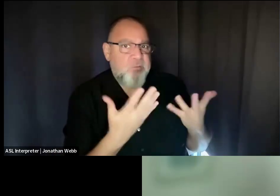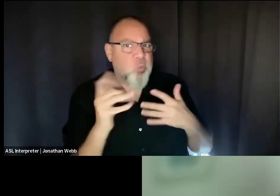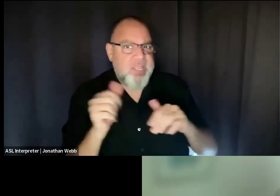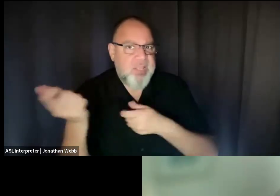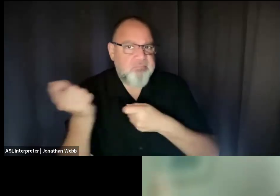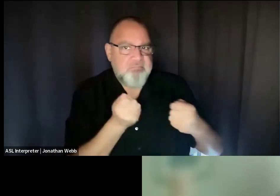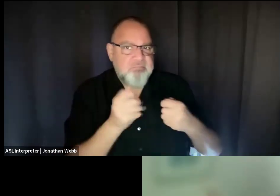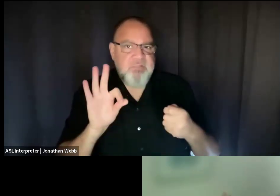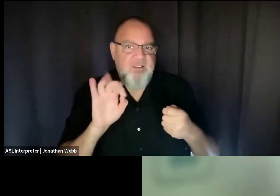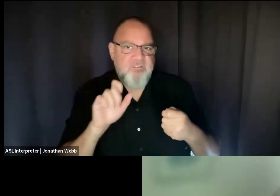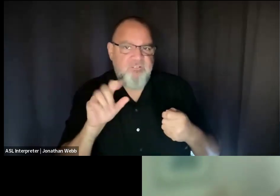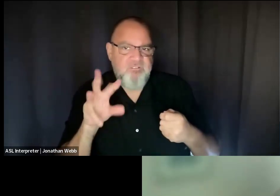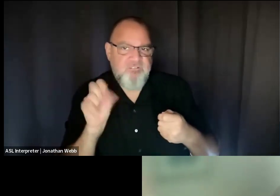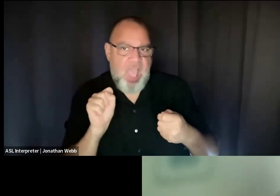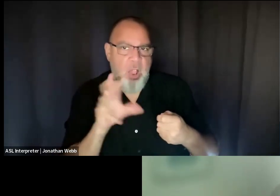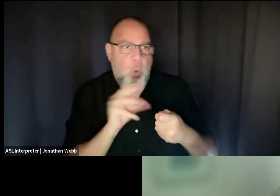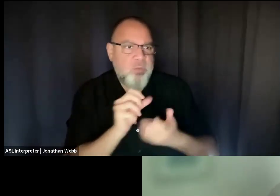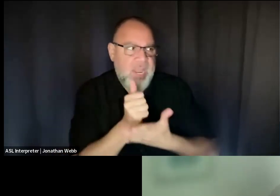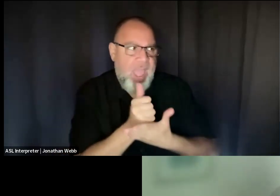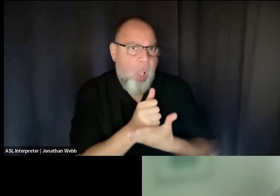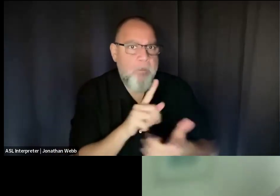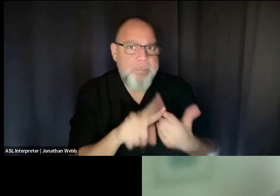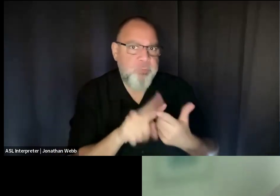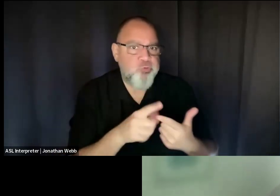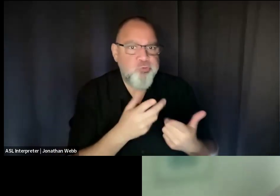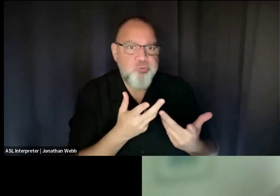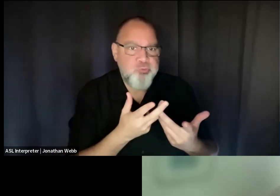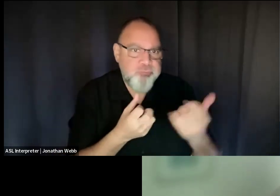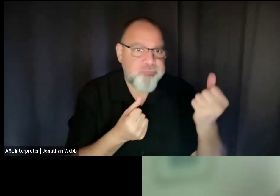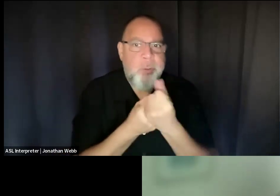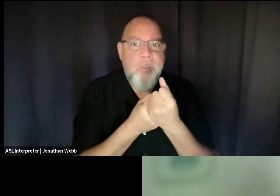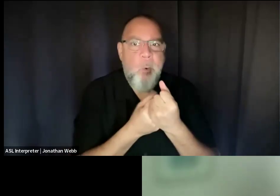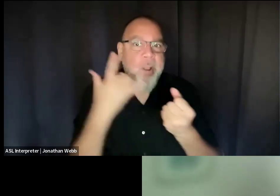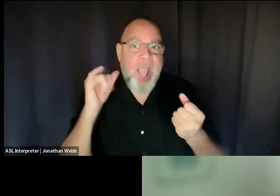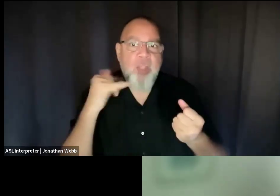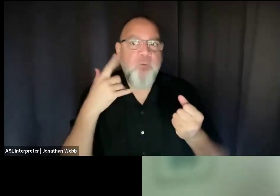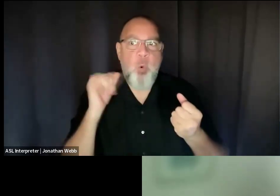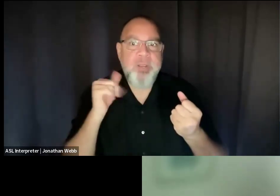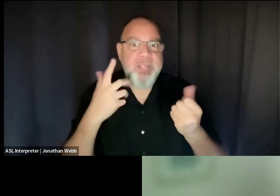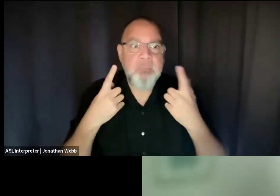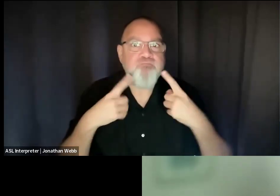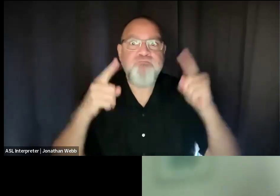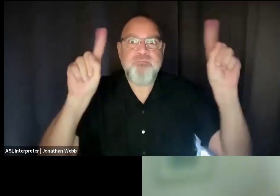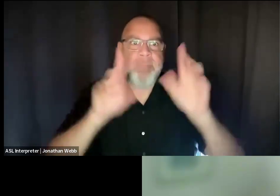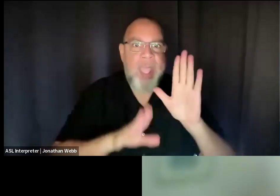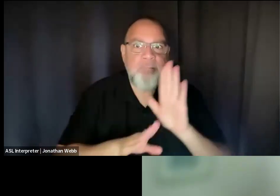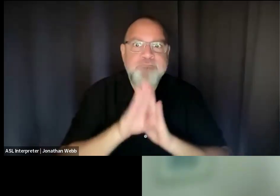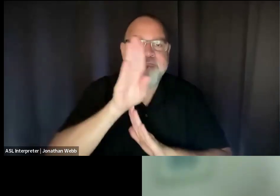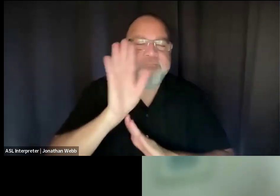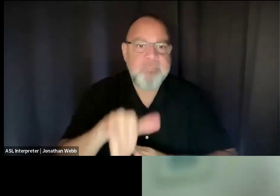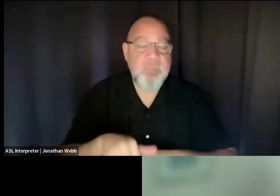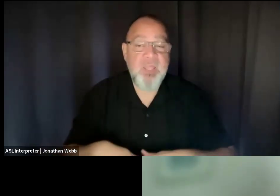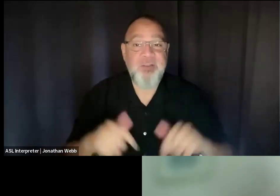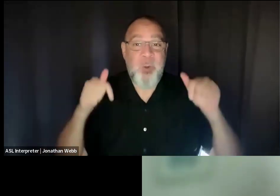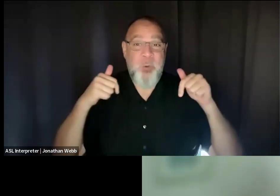can help again, help California deliver, right? And it's been amazing. This